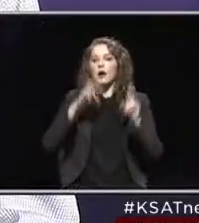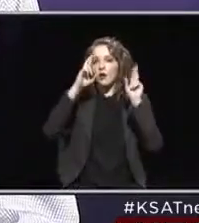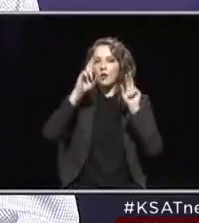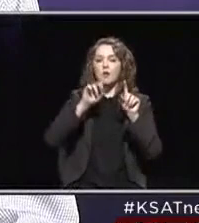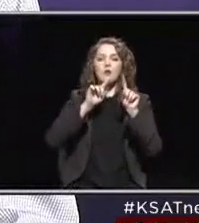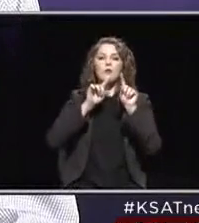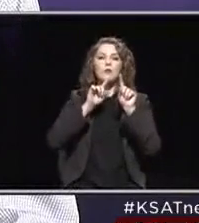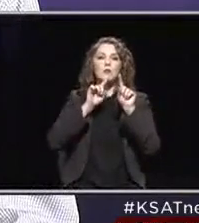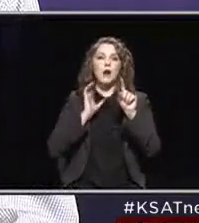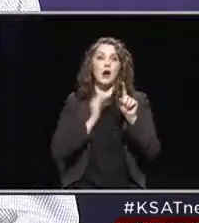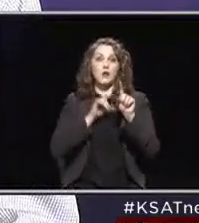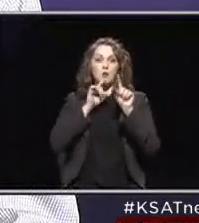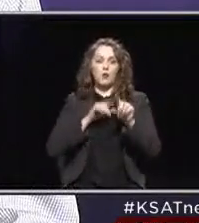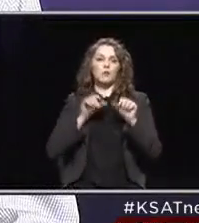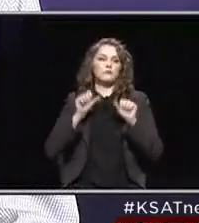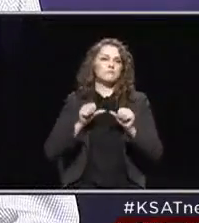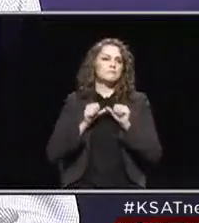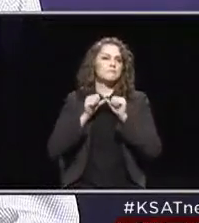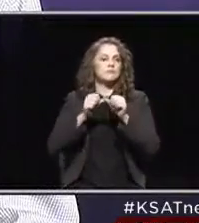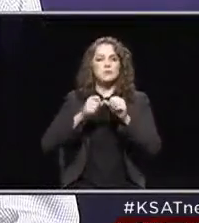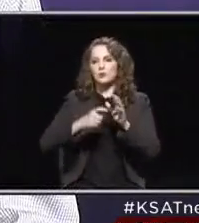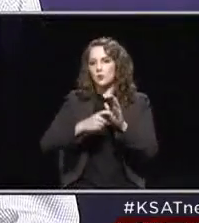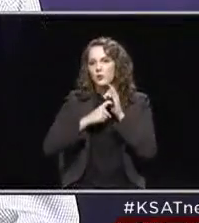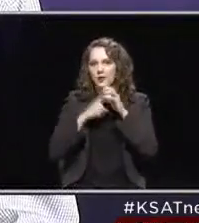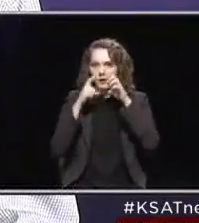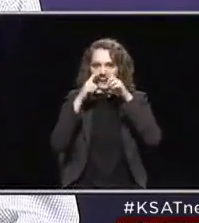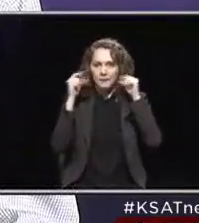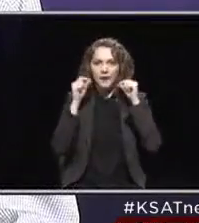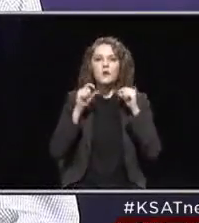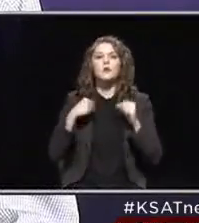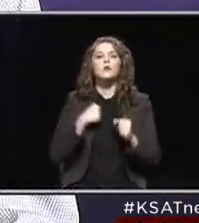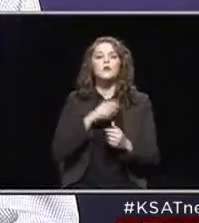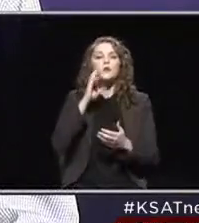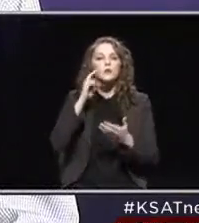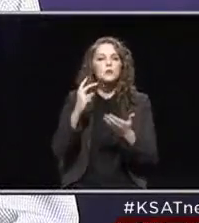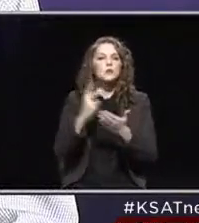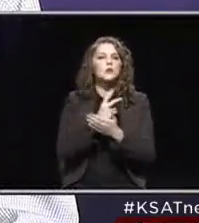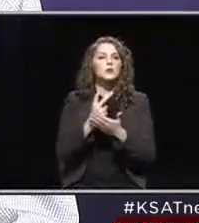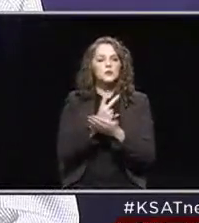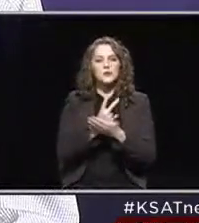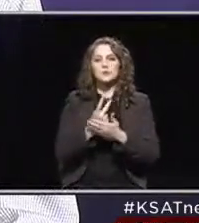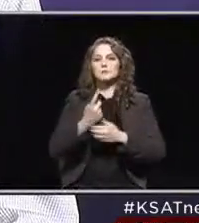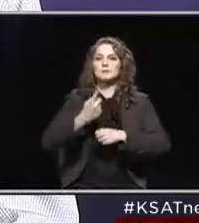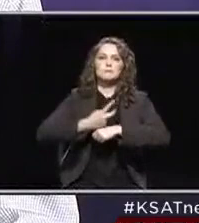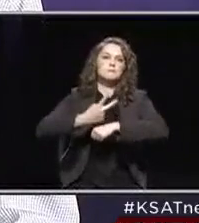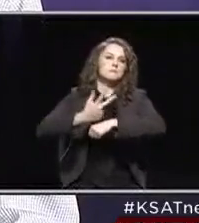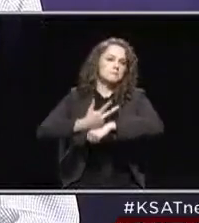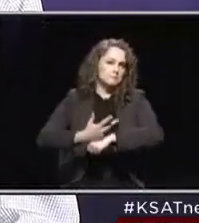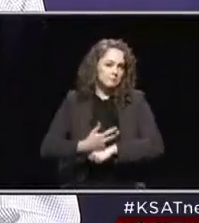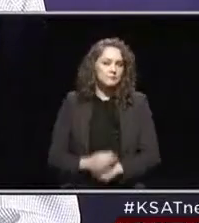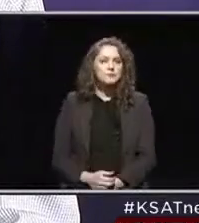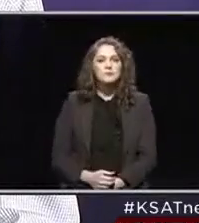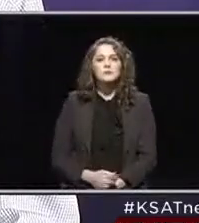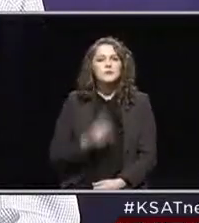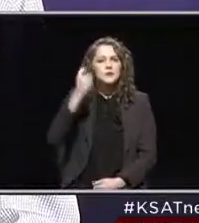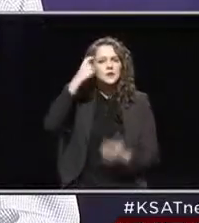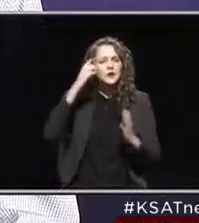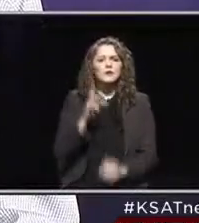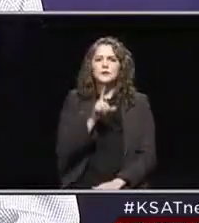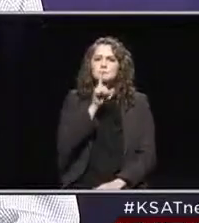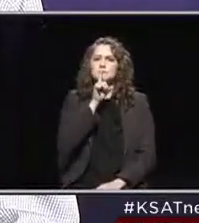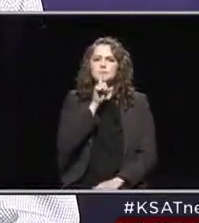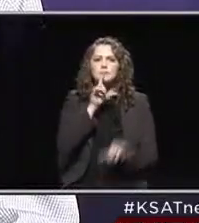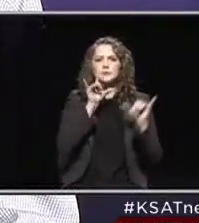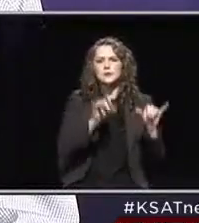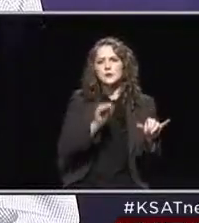able to continue to make it mandatory, and I think that's what we'll be reviewing in the next few days. He really didn't address the